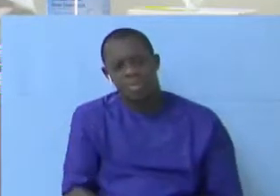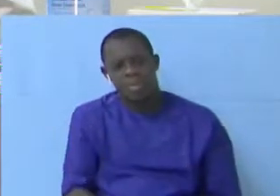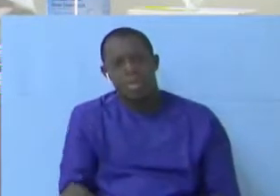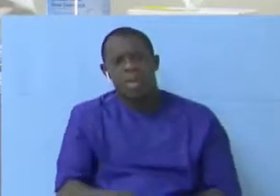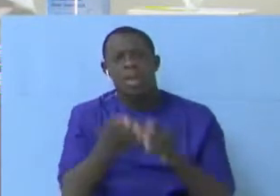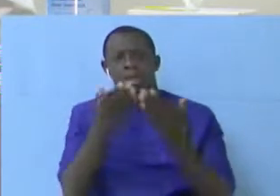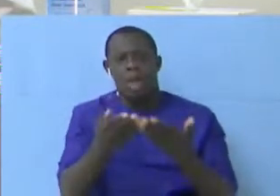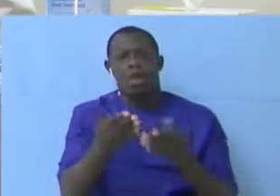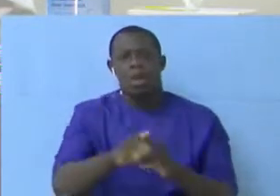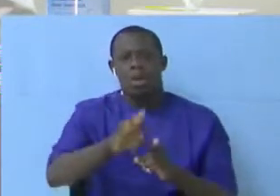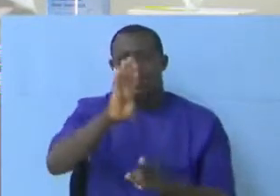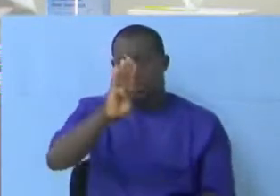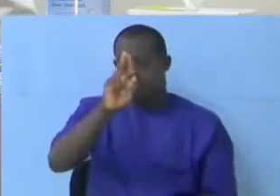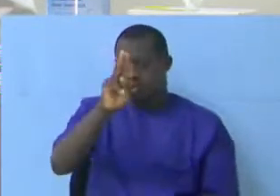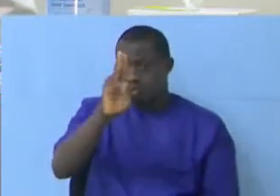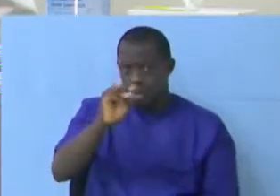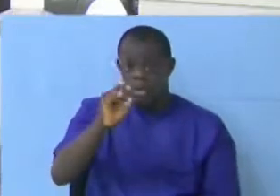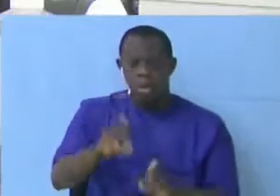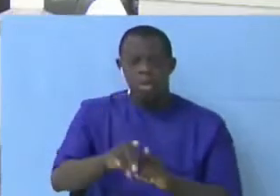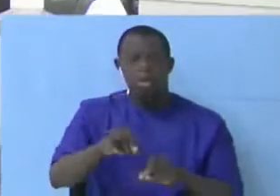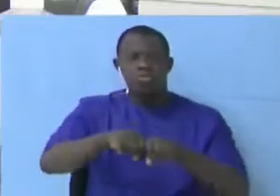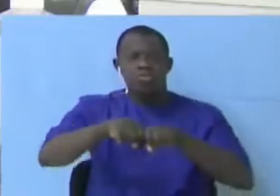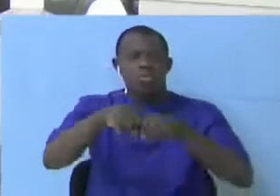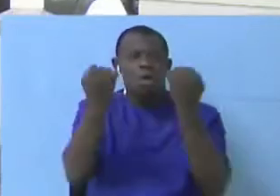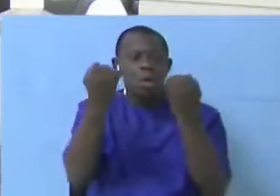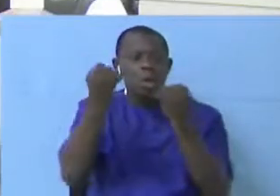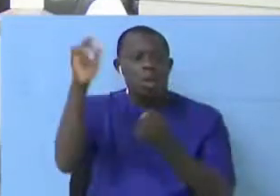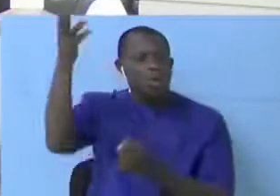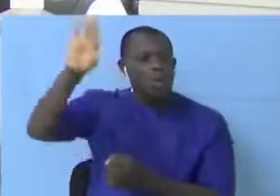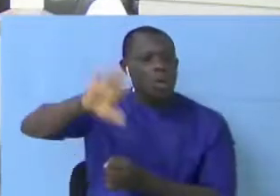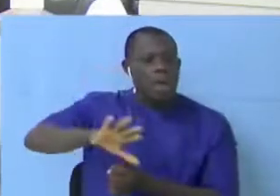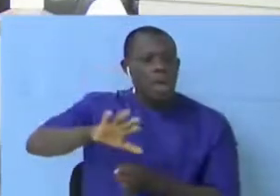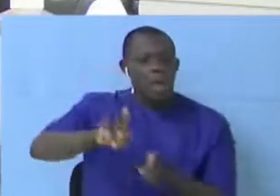Buba broke the window and escaped. So